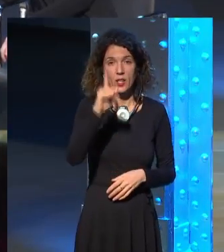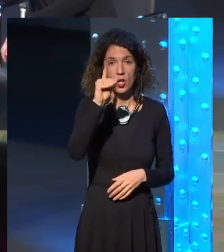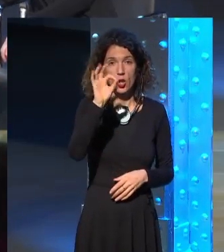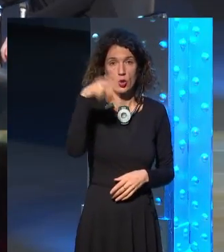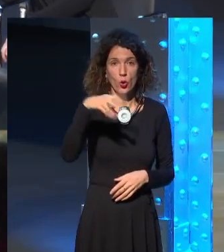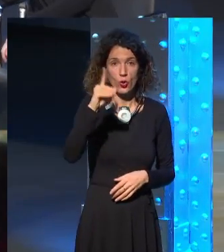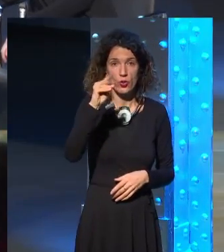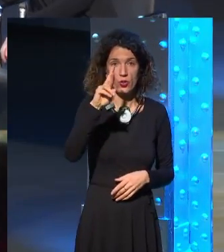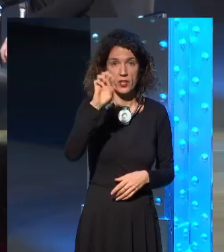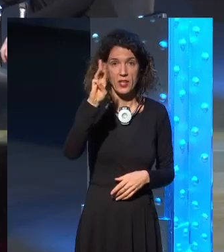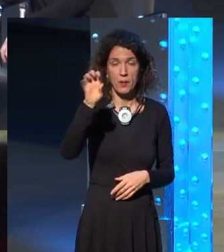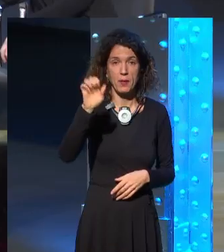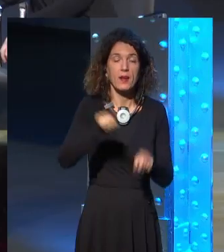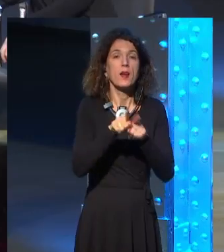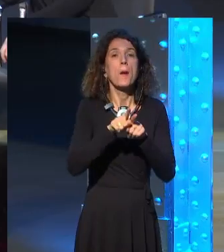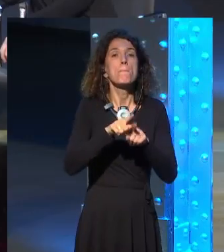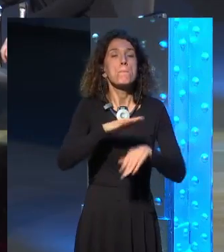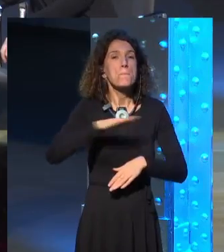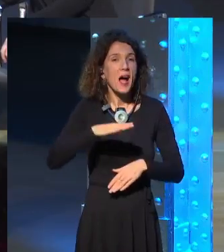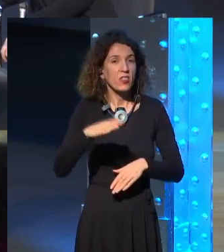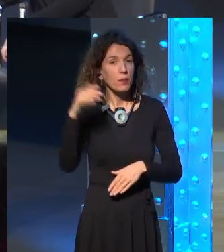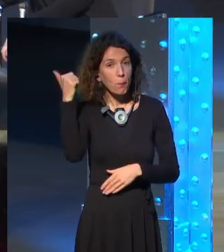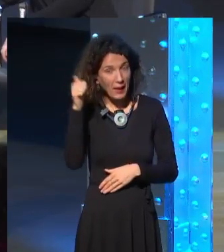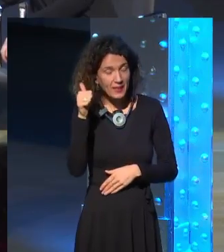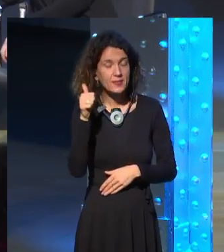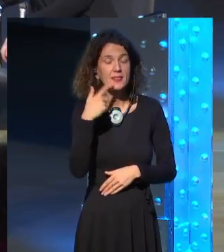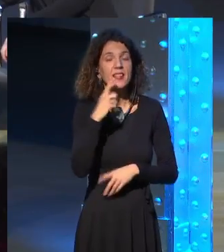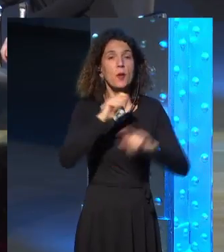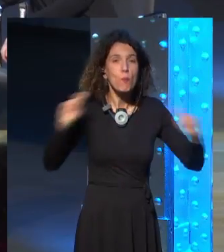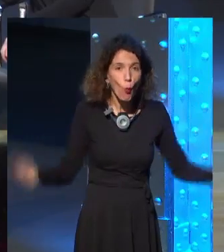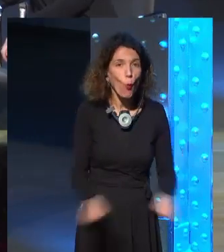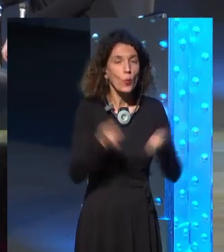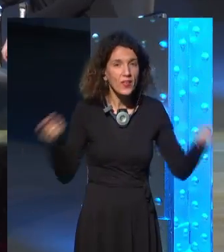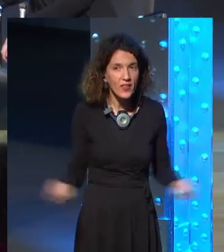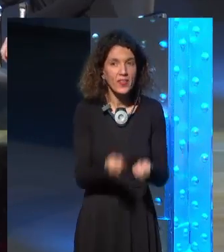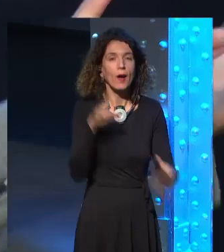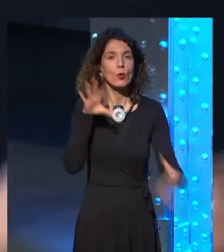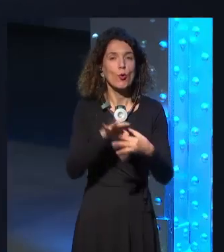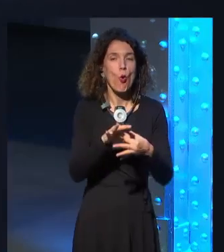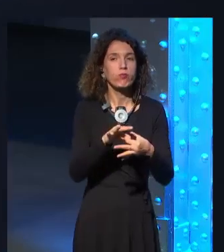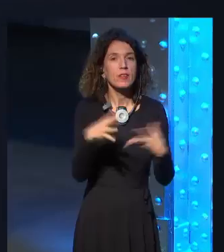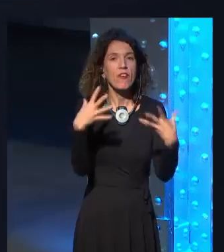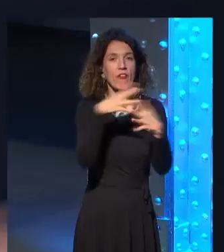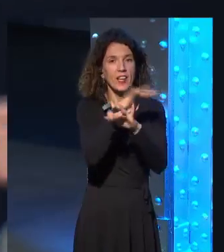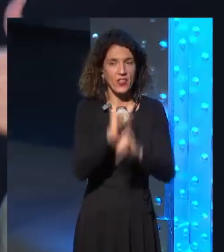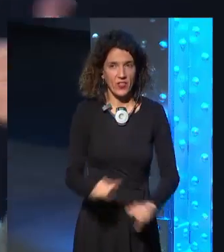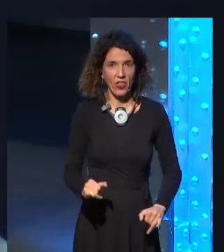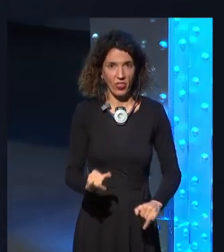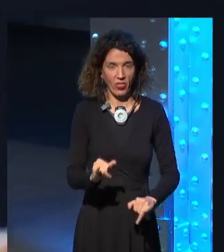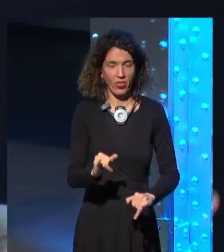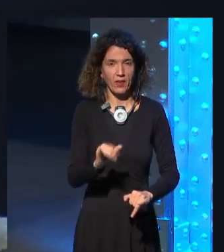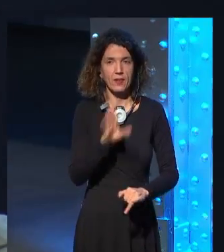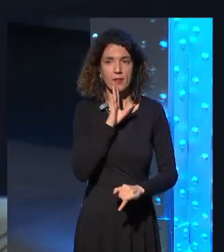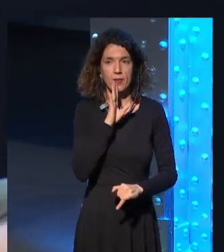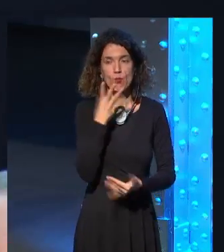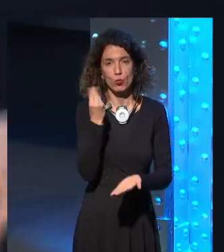in the series Mad Men, that advertising is about one thing: happiness. And some, as you mentioned, are quite